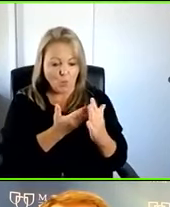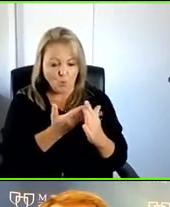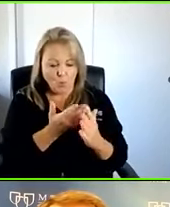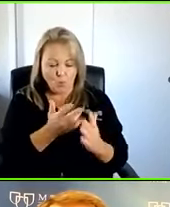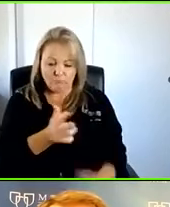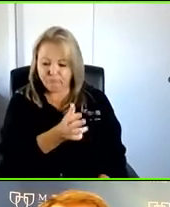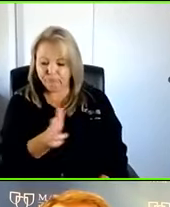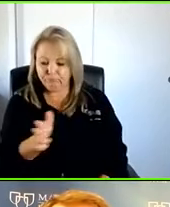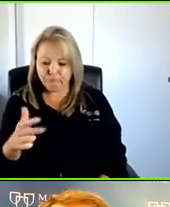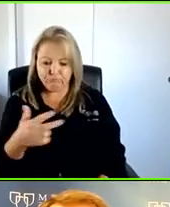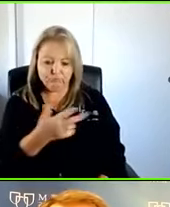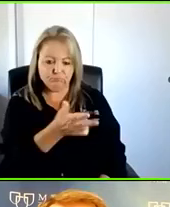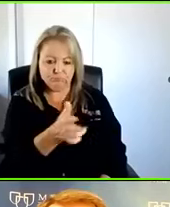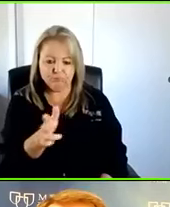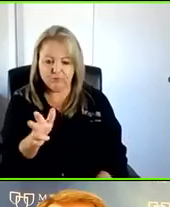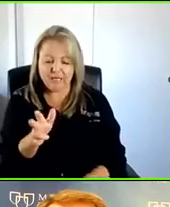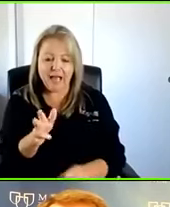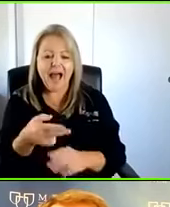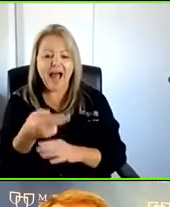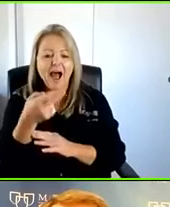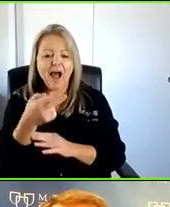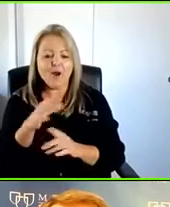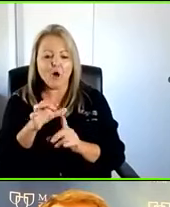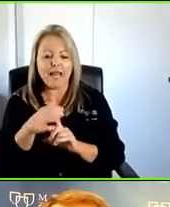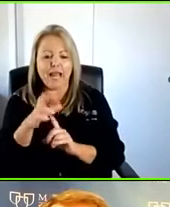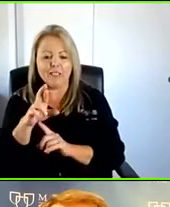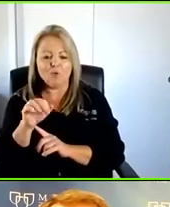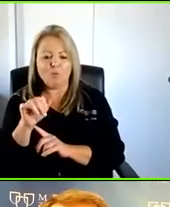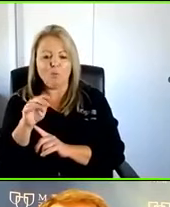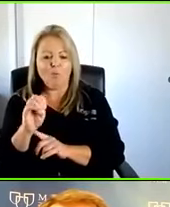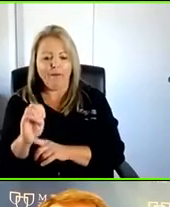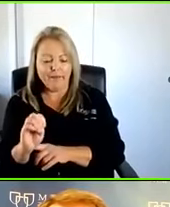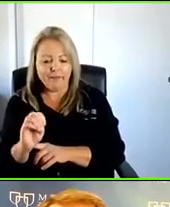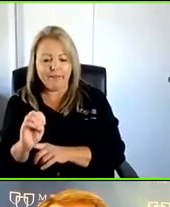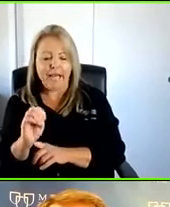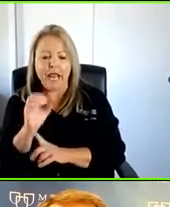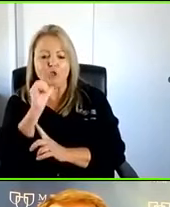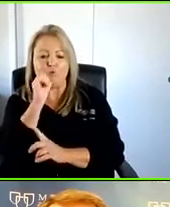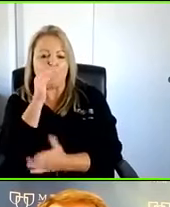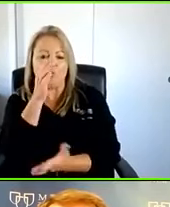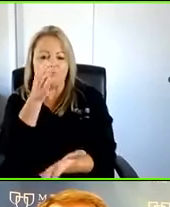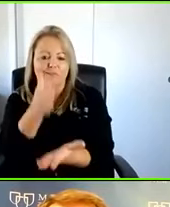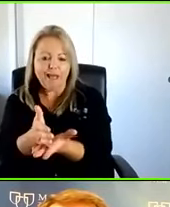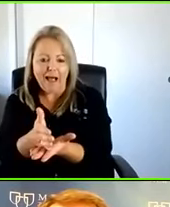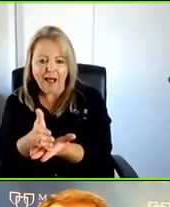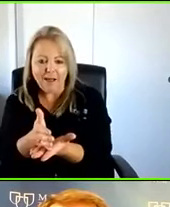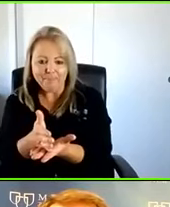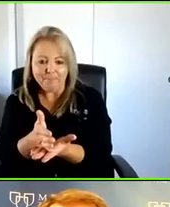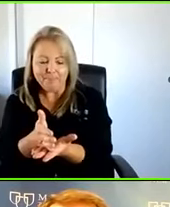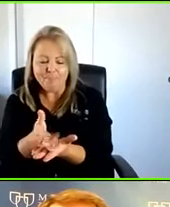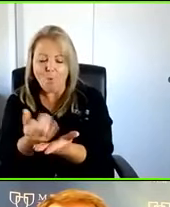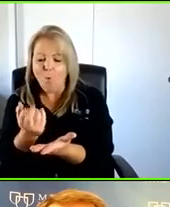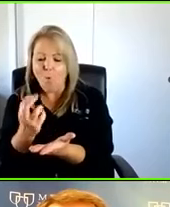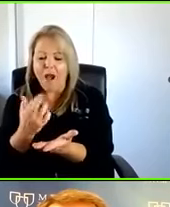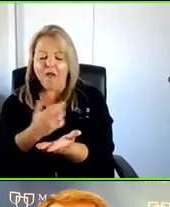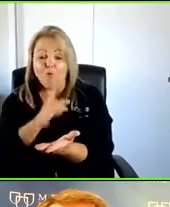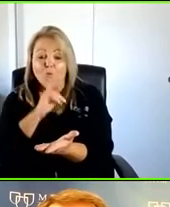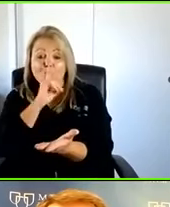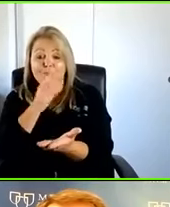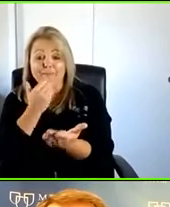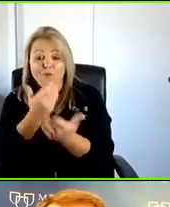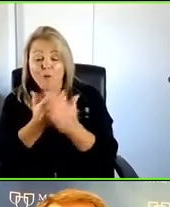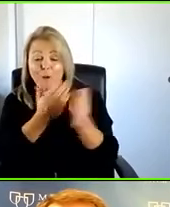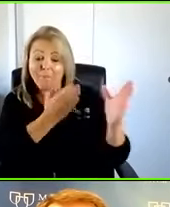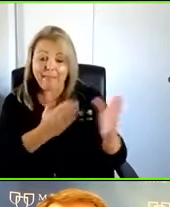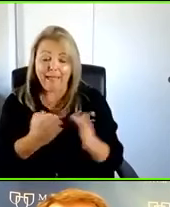are at higher case rates than La Crosse County, for example, and you don't stop in those areas, or you have a really good plan